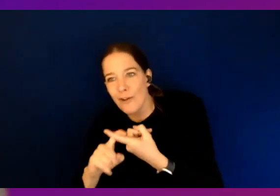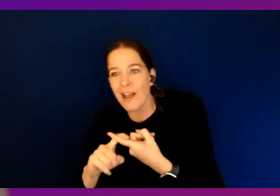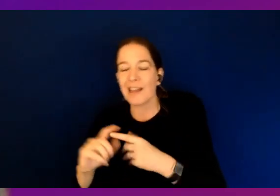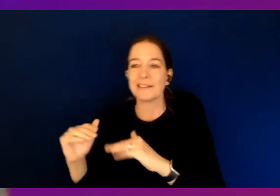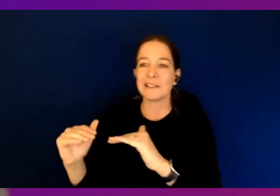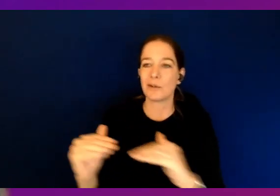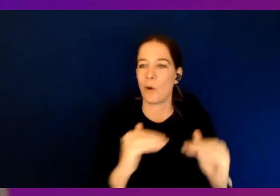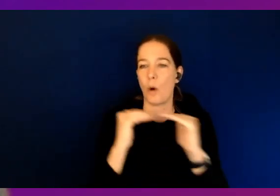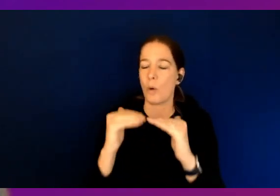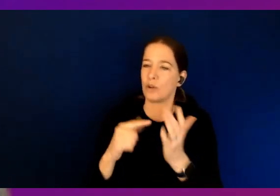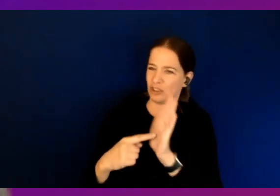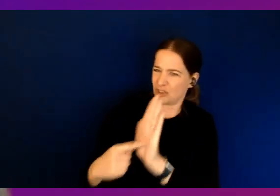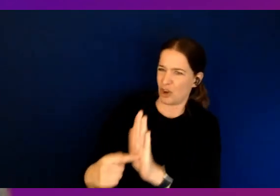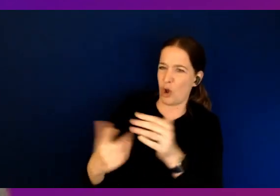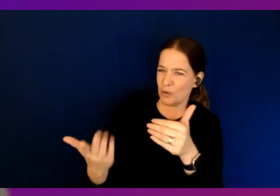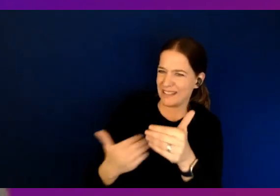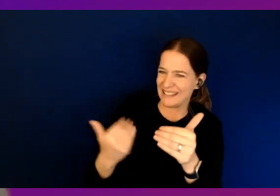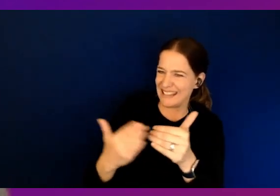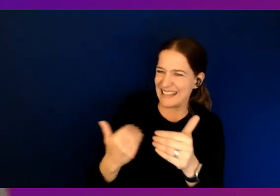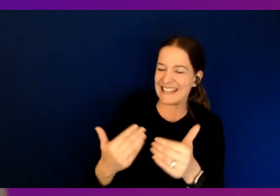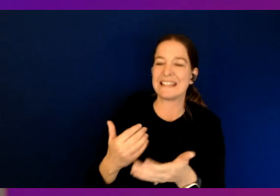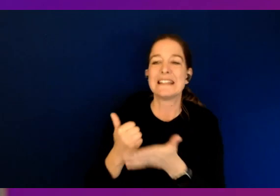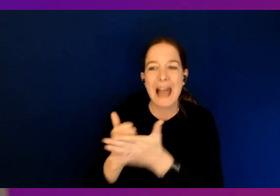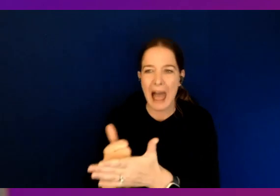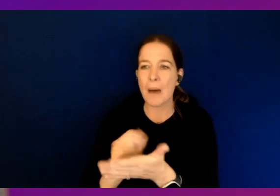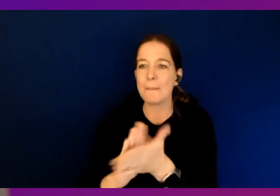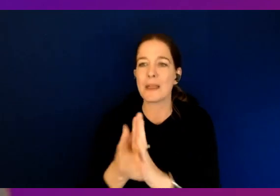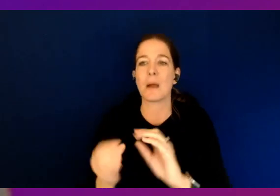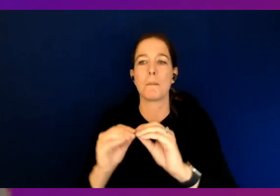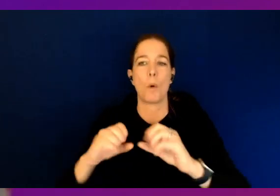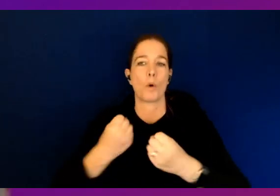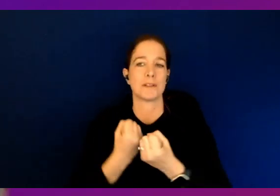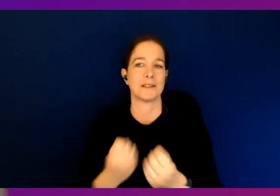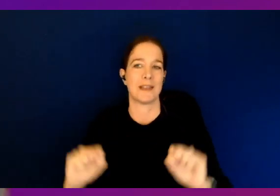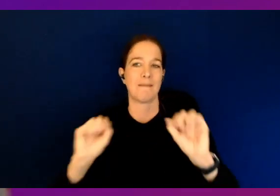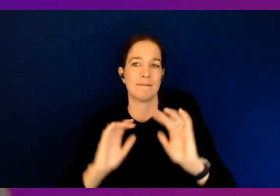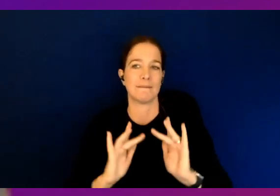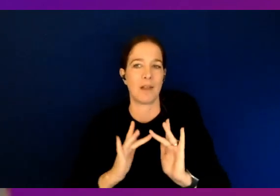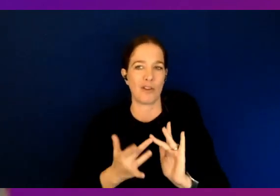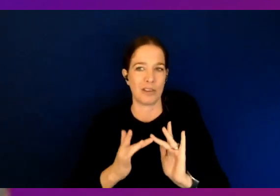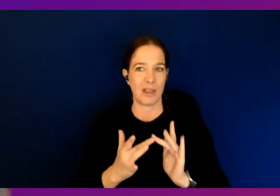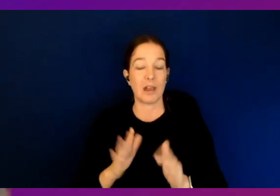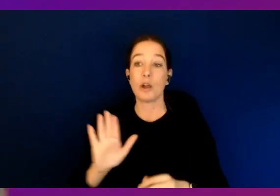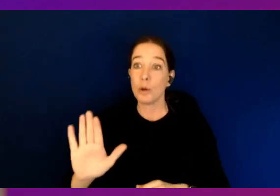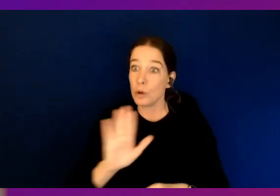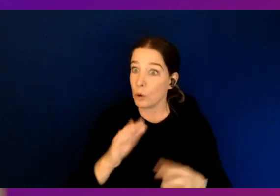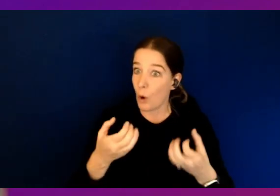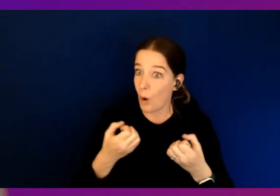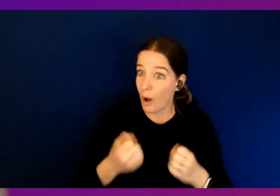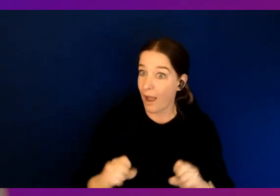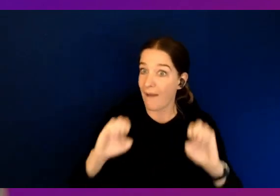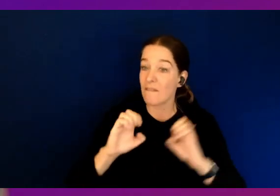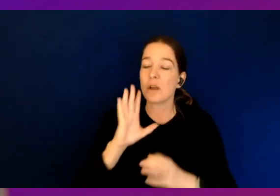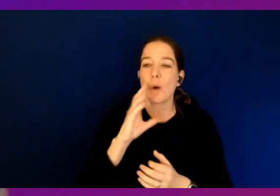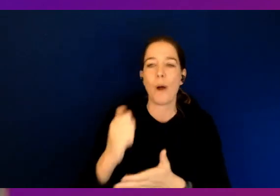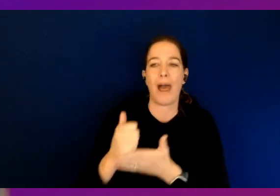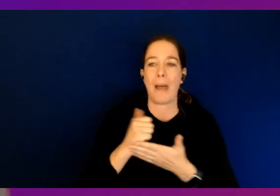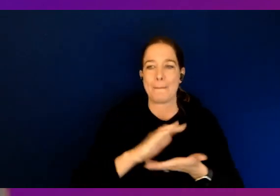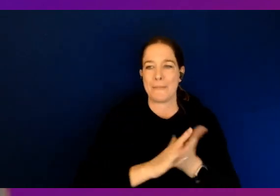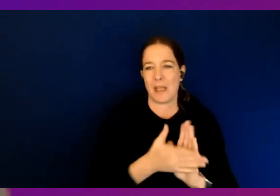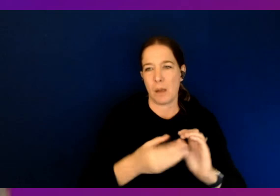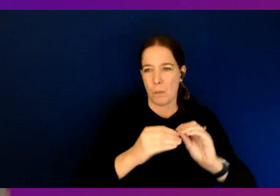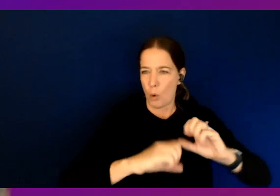them all how easy it is to improve their own cybersecurity and stay safe online. Now, your efforts will help strengthen the national